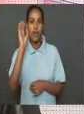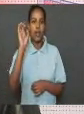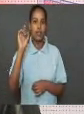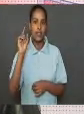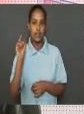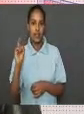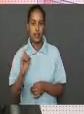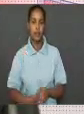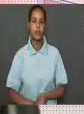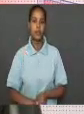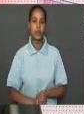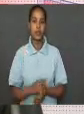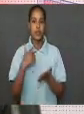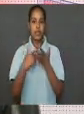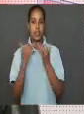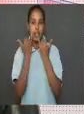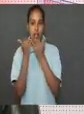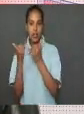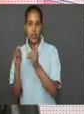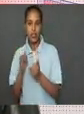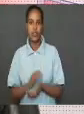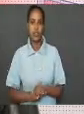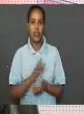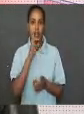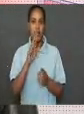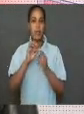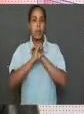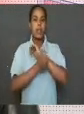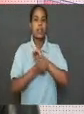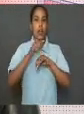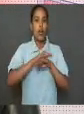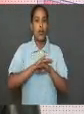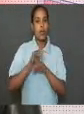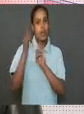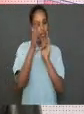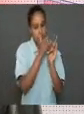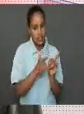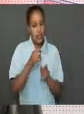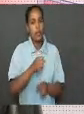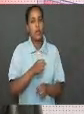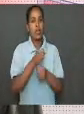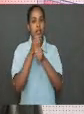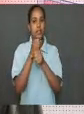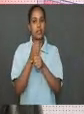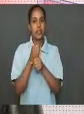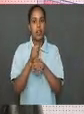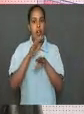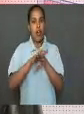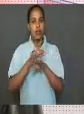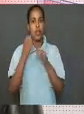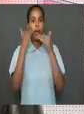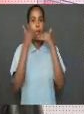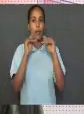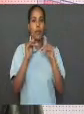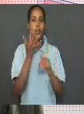extensive. These classifications are based on a system's dependence on the